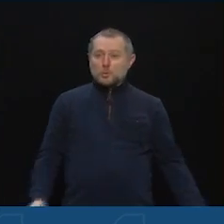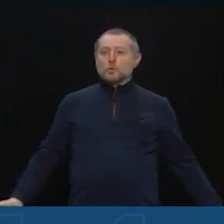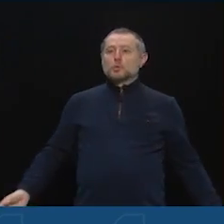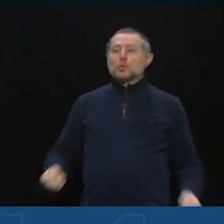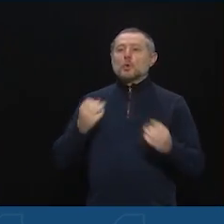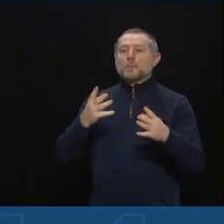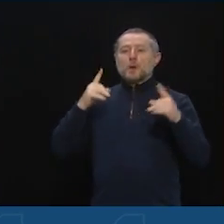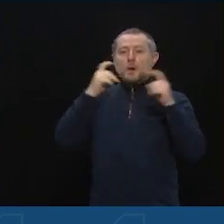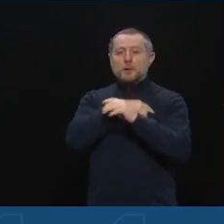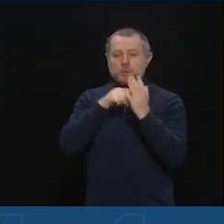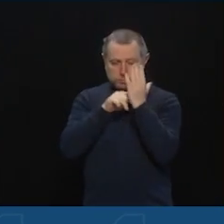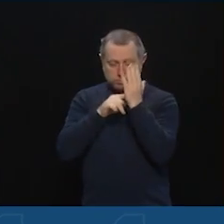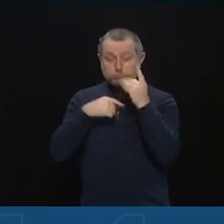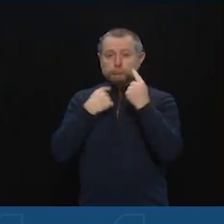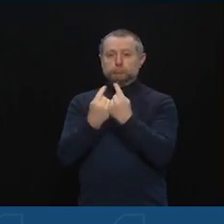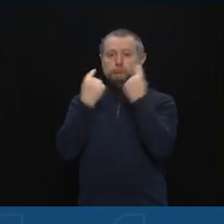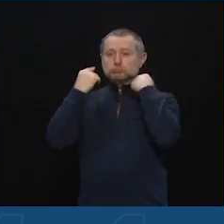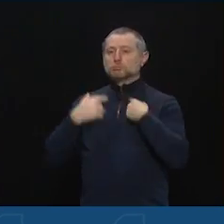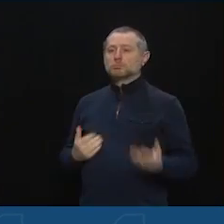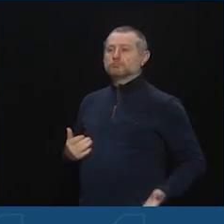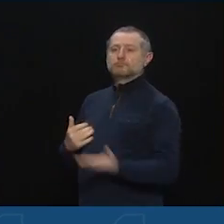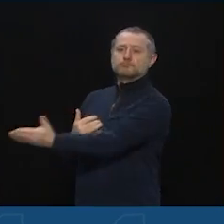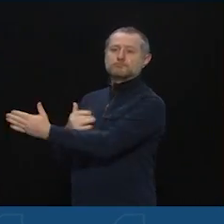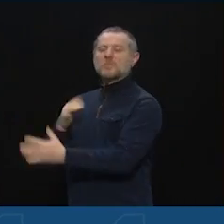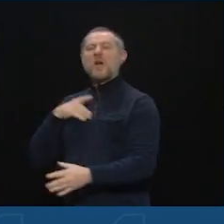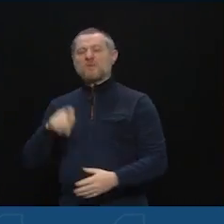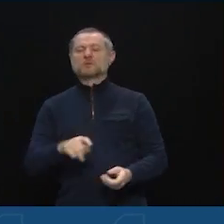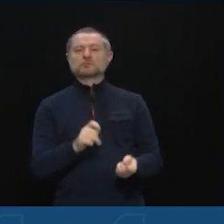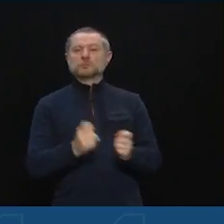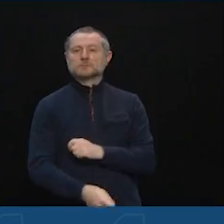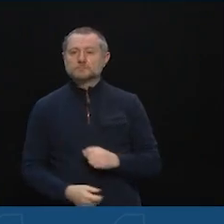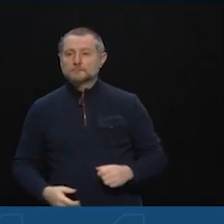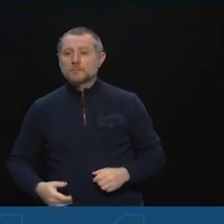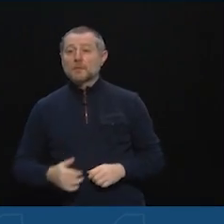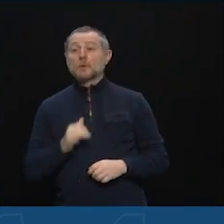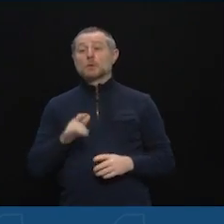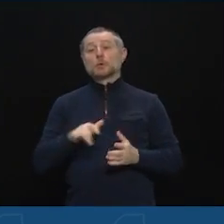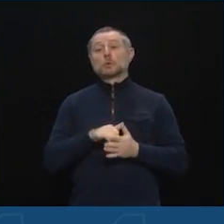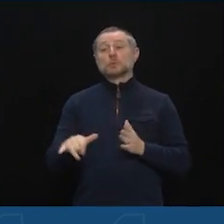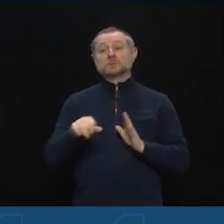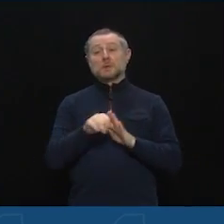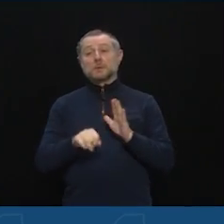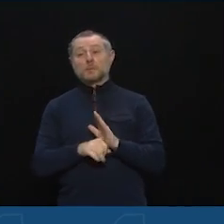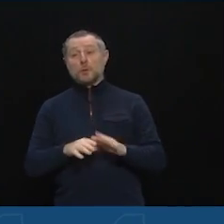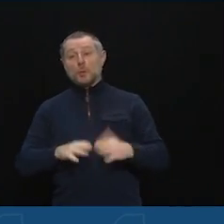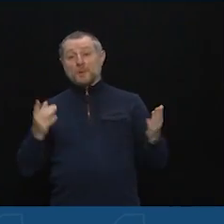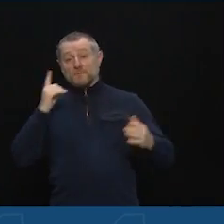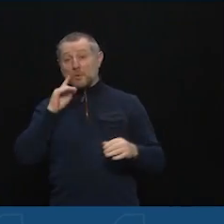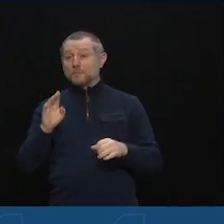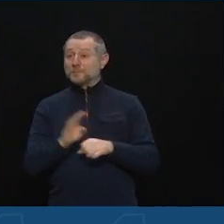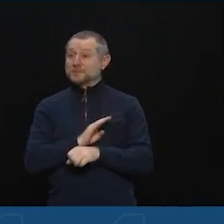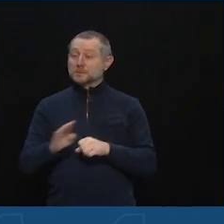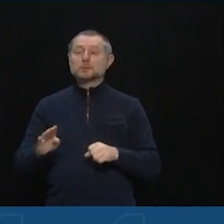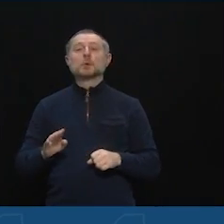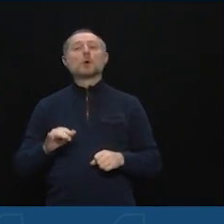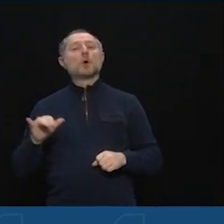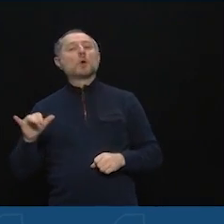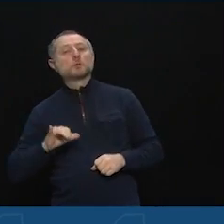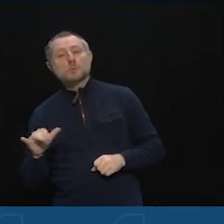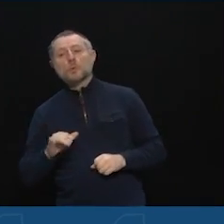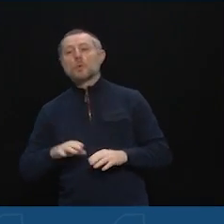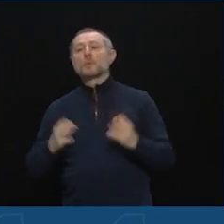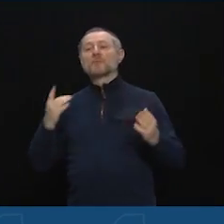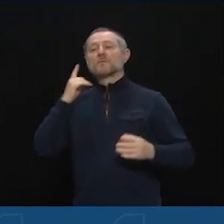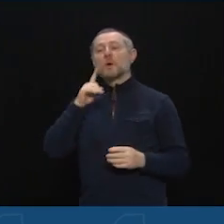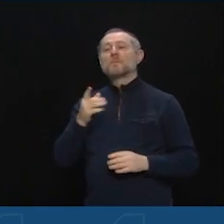So we're going to change this. And I want everybody to know that New York State is not just open for business. We are open for the best,